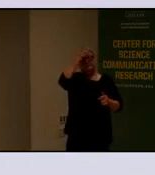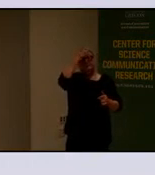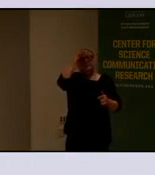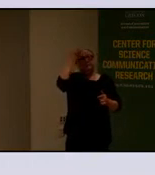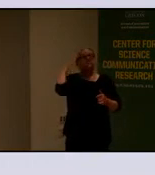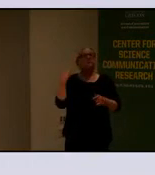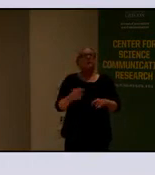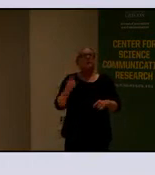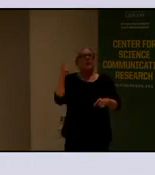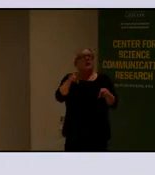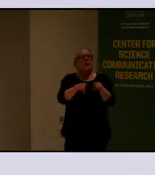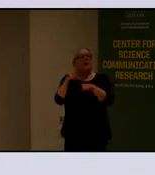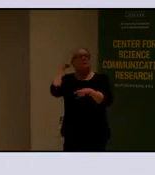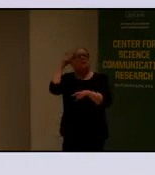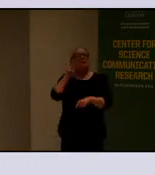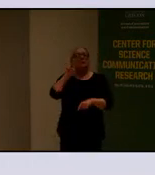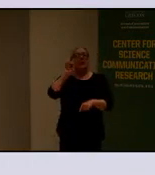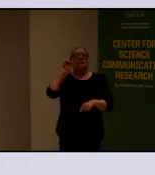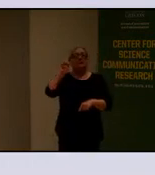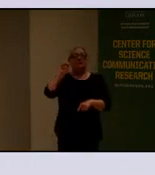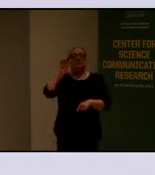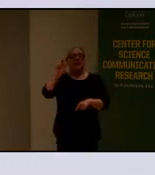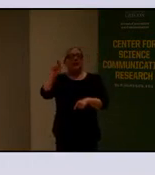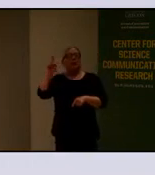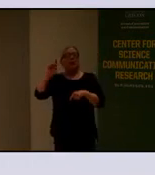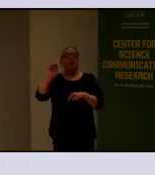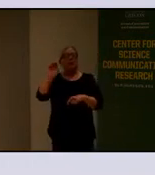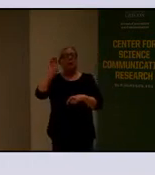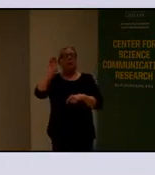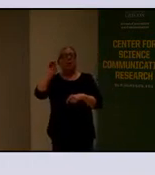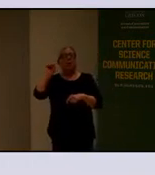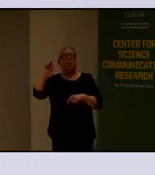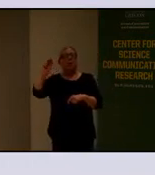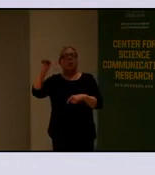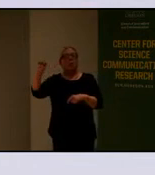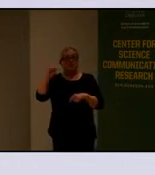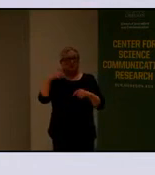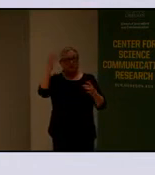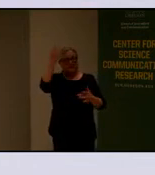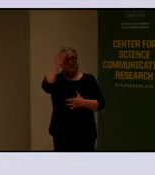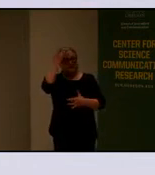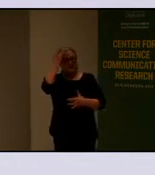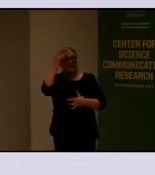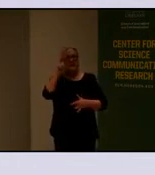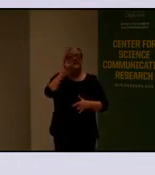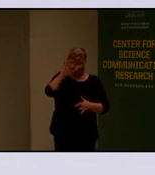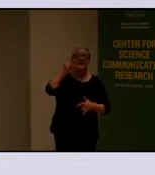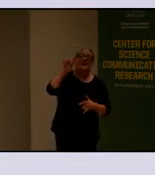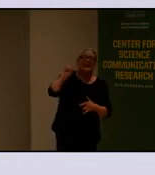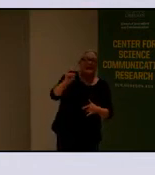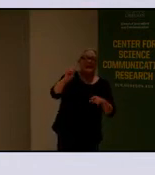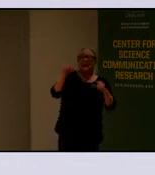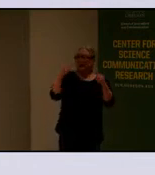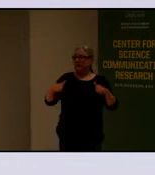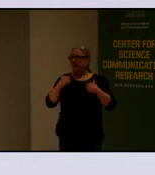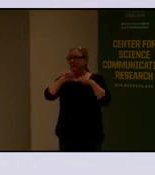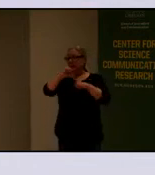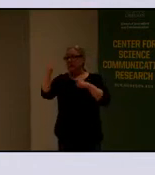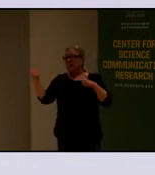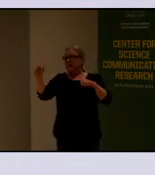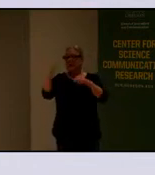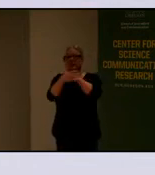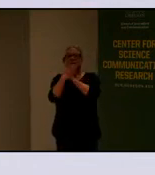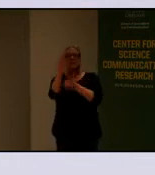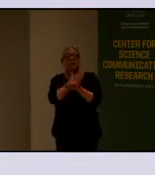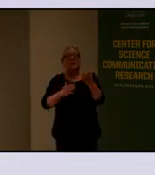We also think about vector-borne diseases. So ticks and mosquitoes can live in different areas of the country and for longer